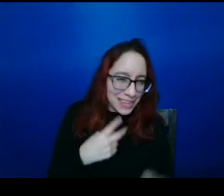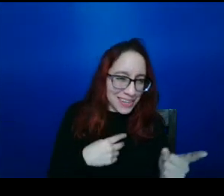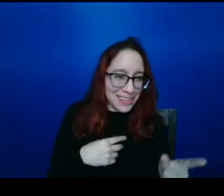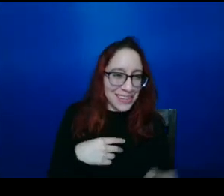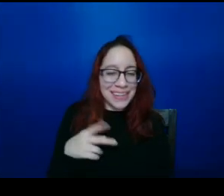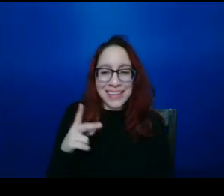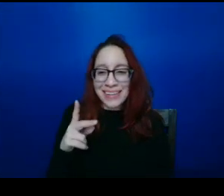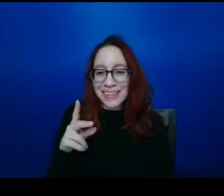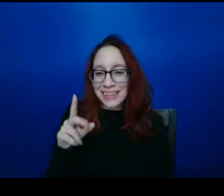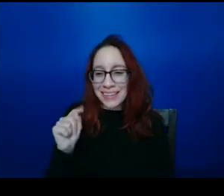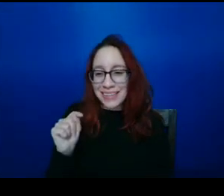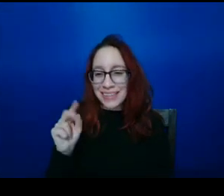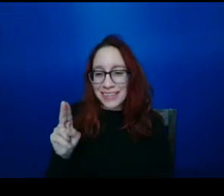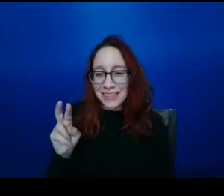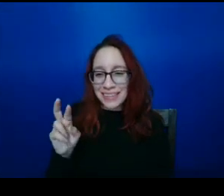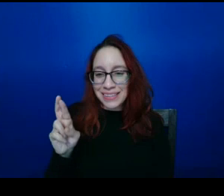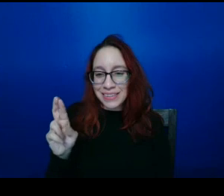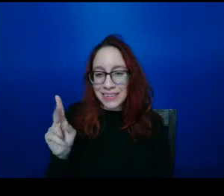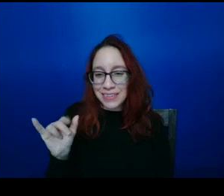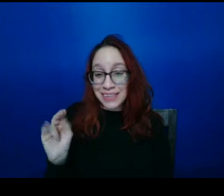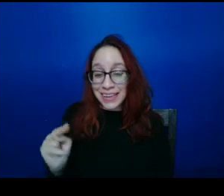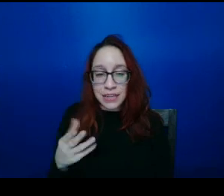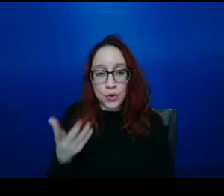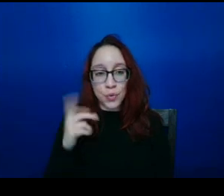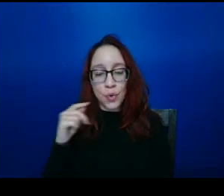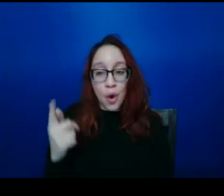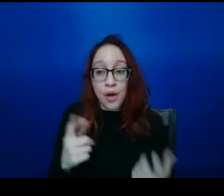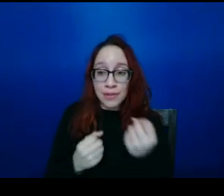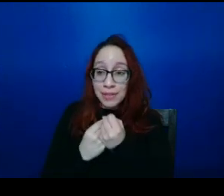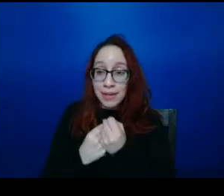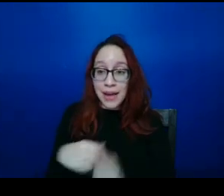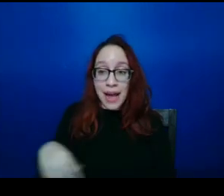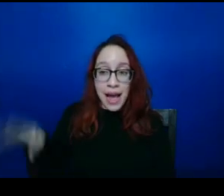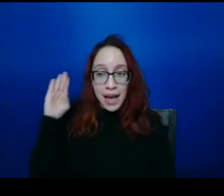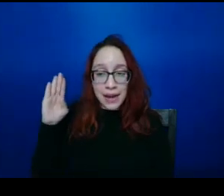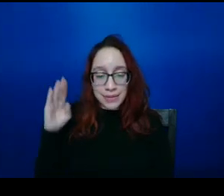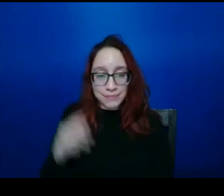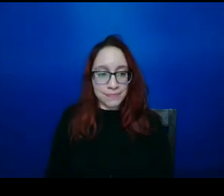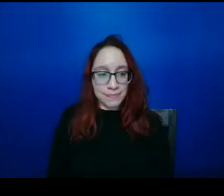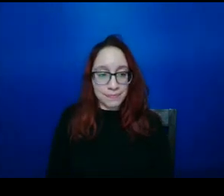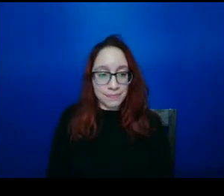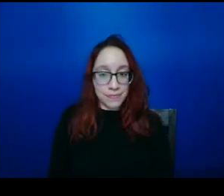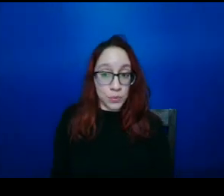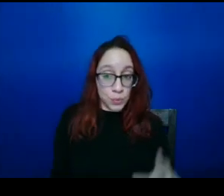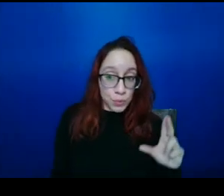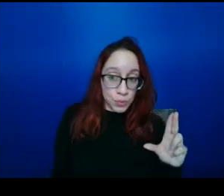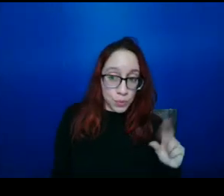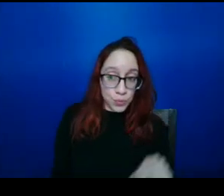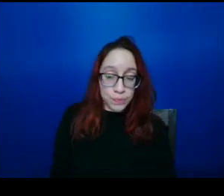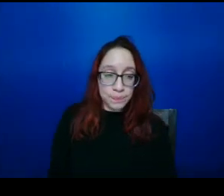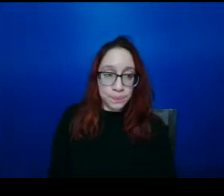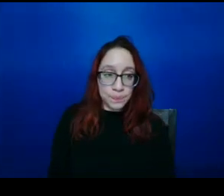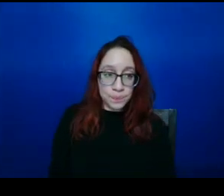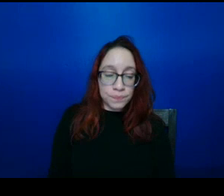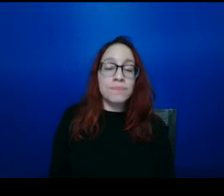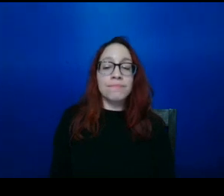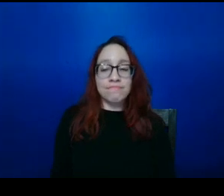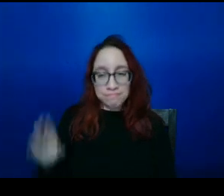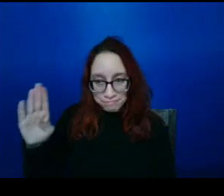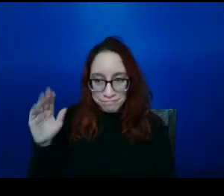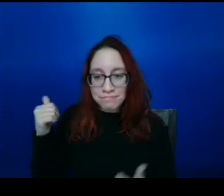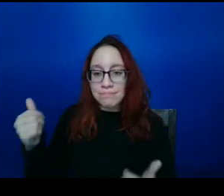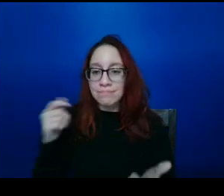go with Commissioner Turkin. All right, all those in favor say aye. Aye. Aye. All those who oppose say no. The ayes have